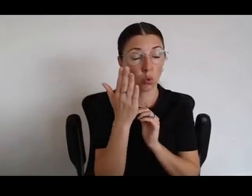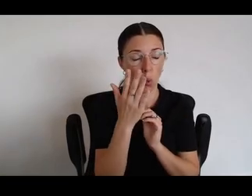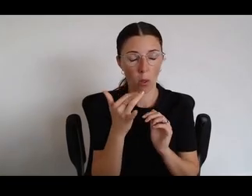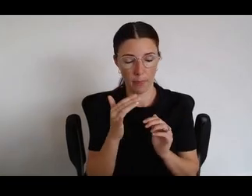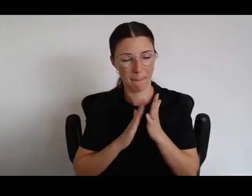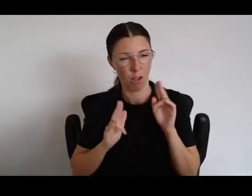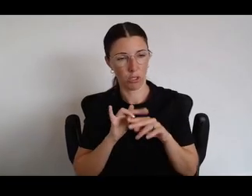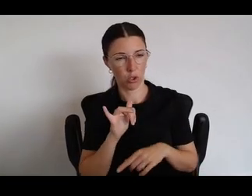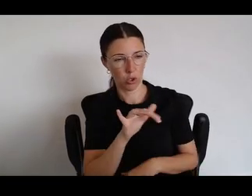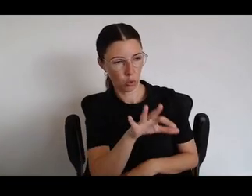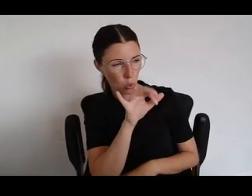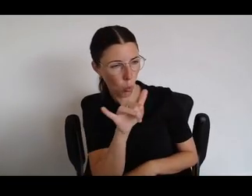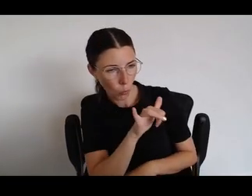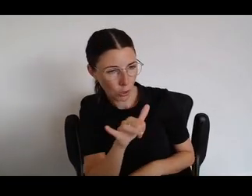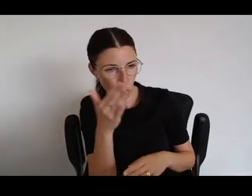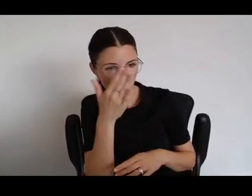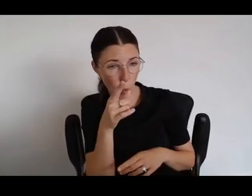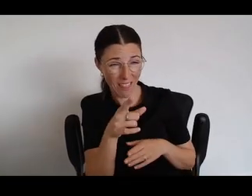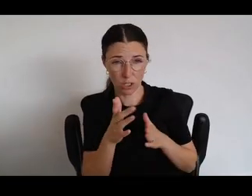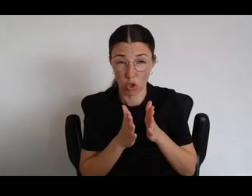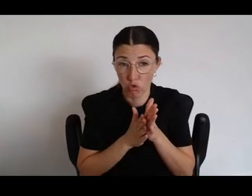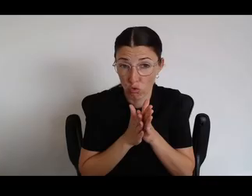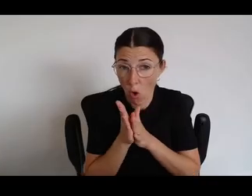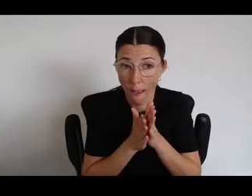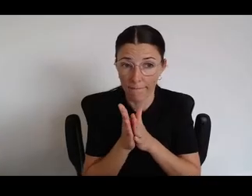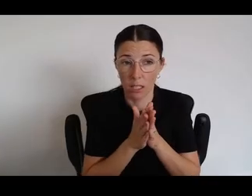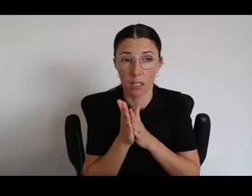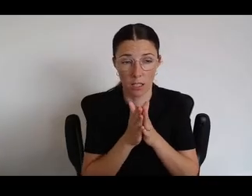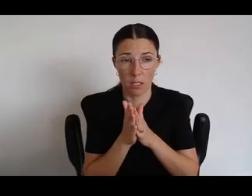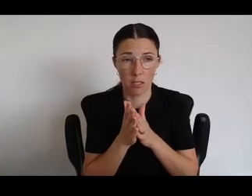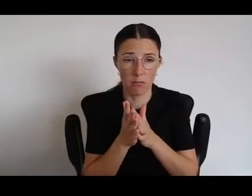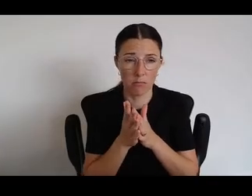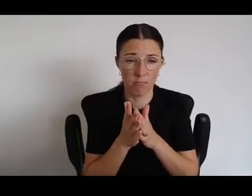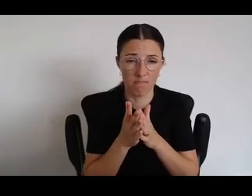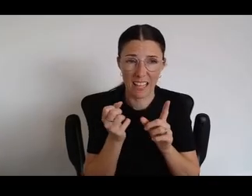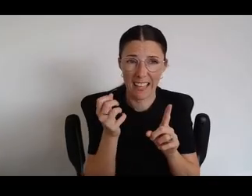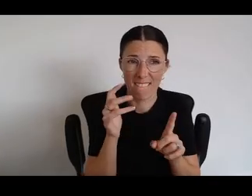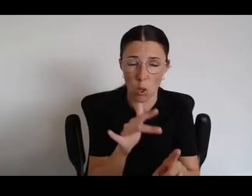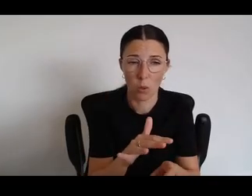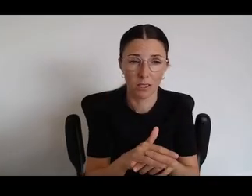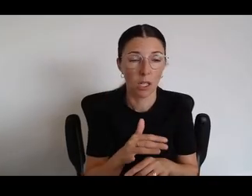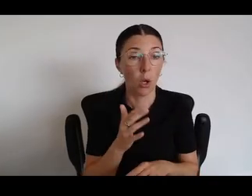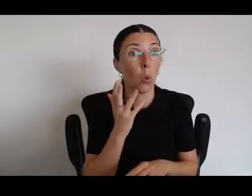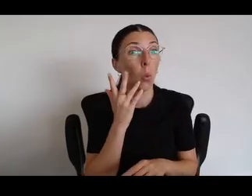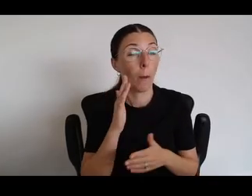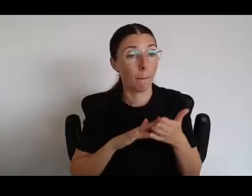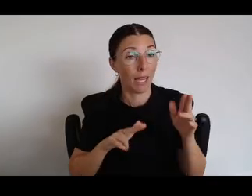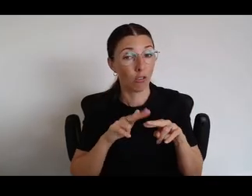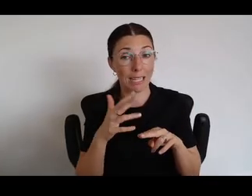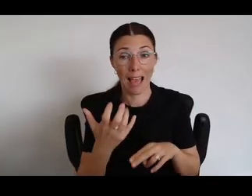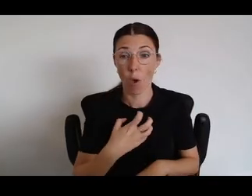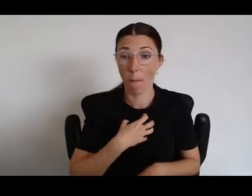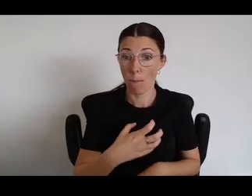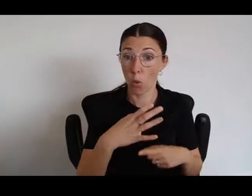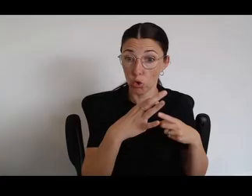has been a driving force in the policy. Certainly here in Australia, that many people say that as soon as parents have more choice regarding where their kids go